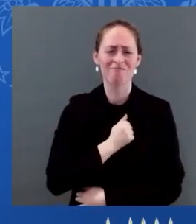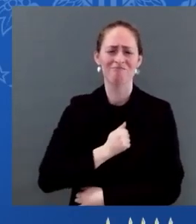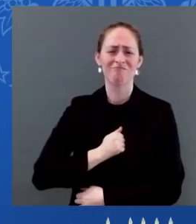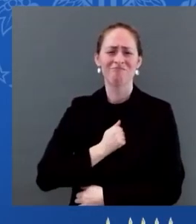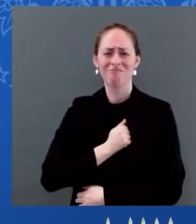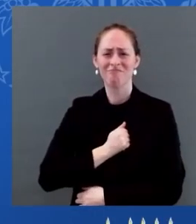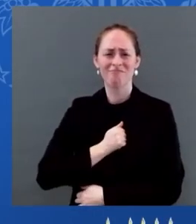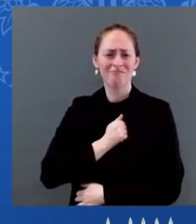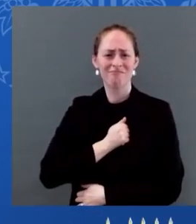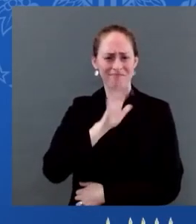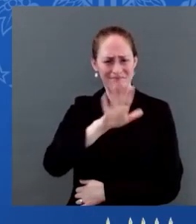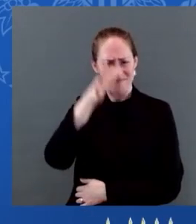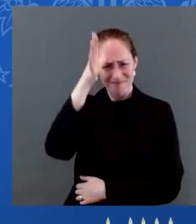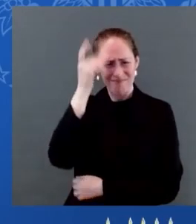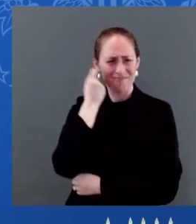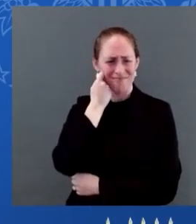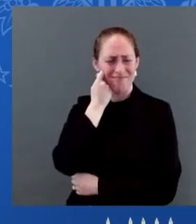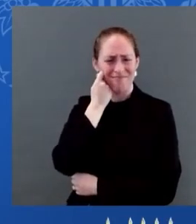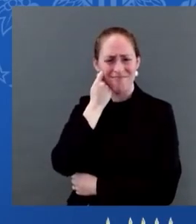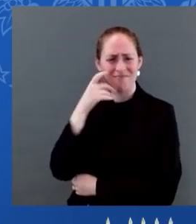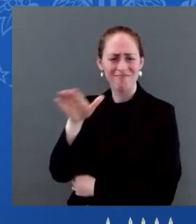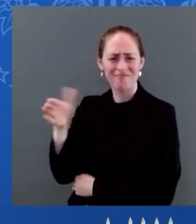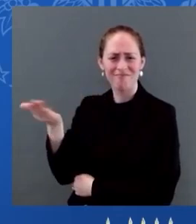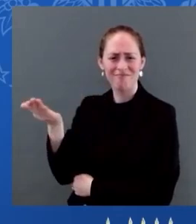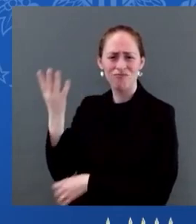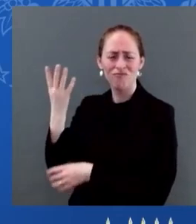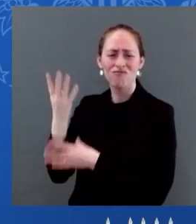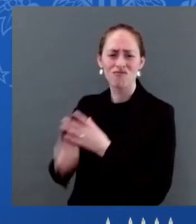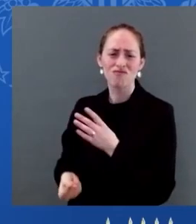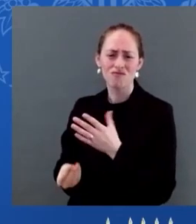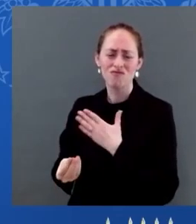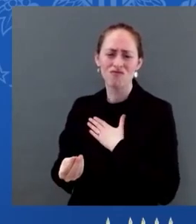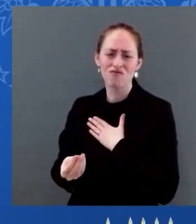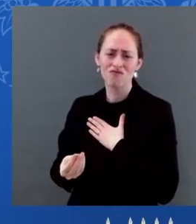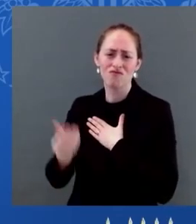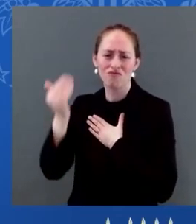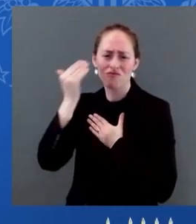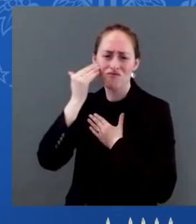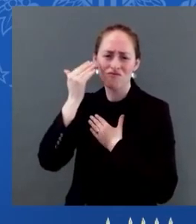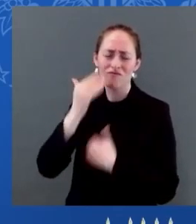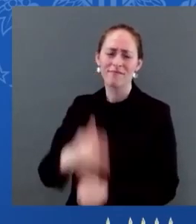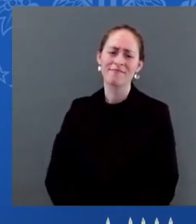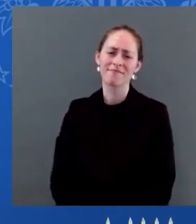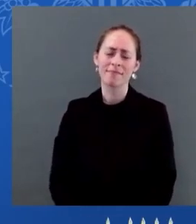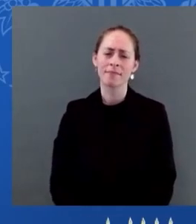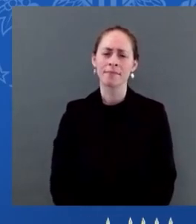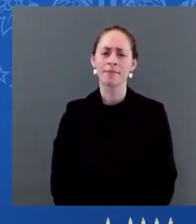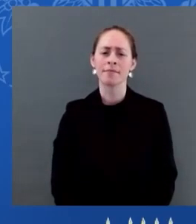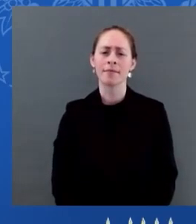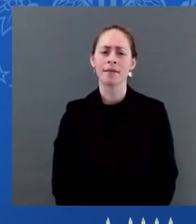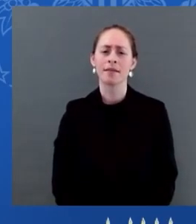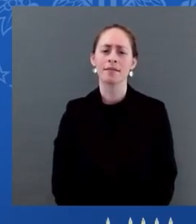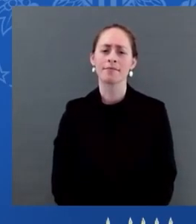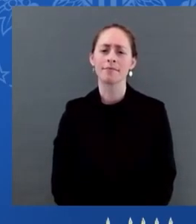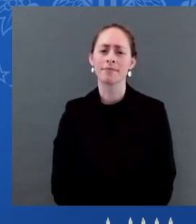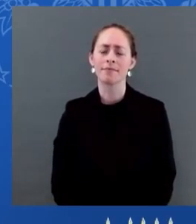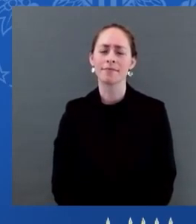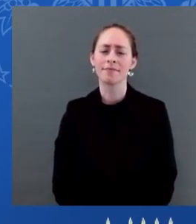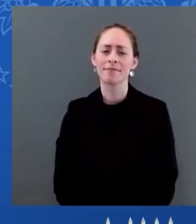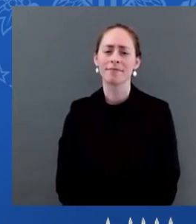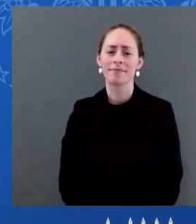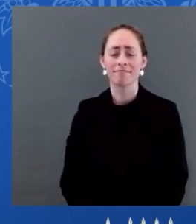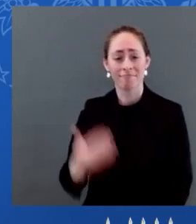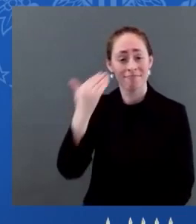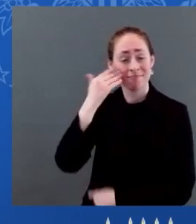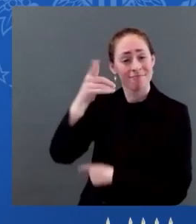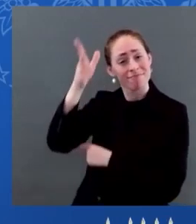said he never quit, he never cut corners, he led by example, he knew we had responsibility to others beyond